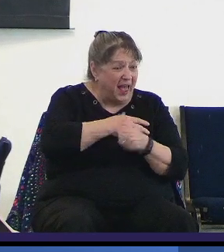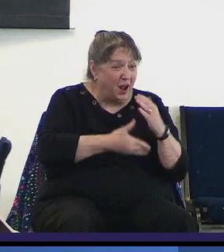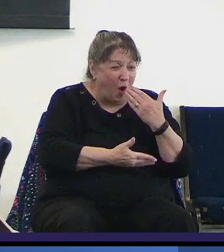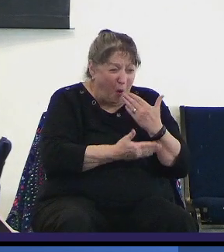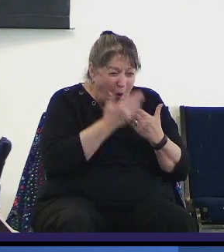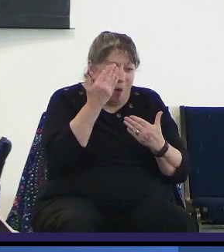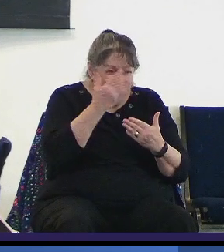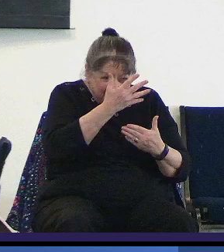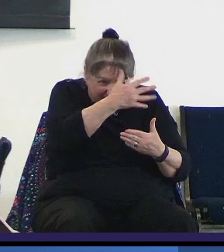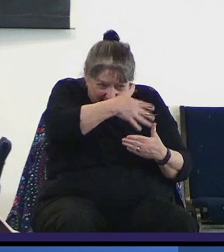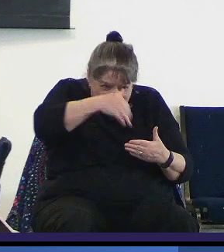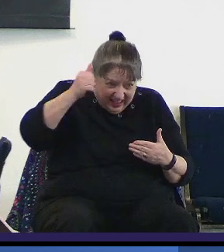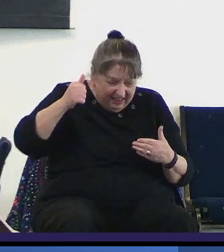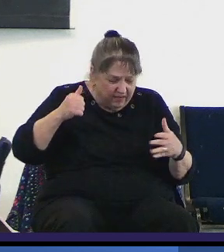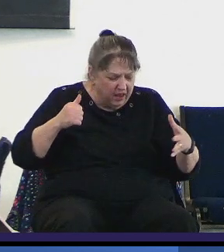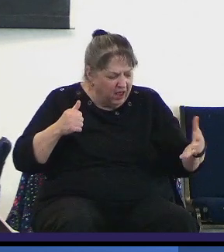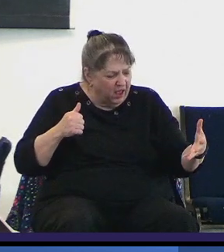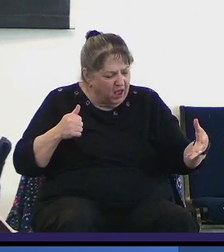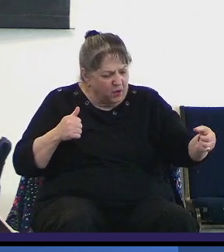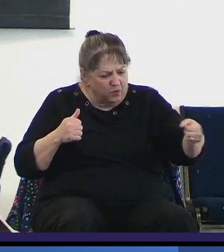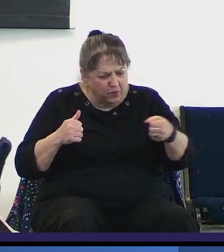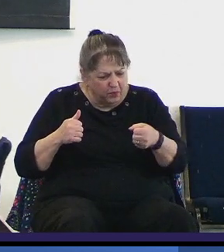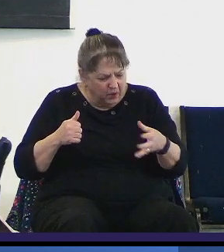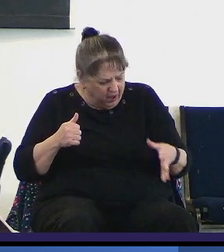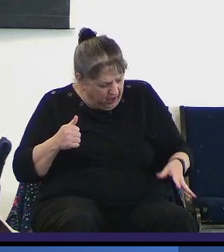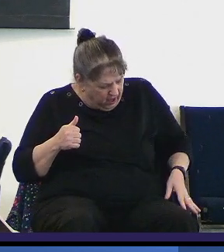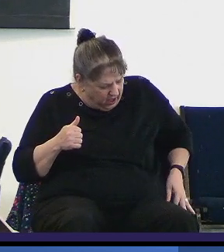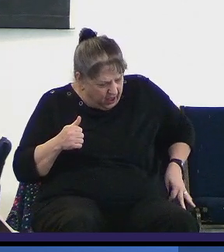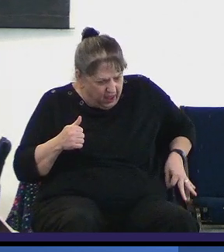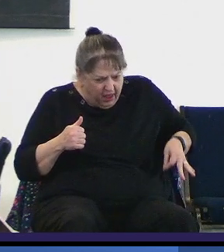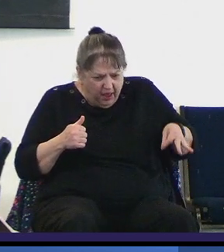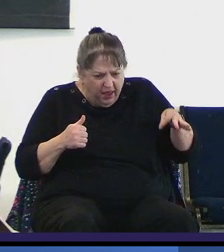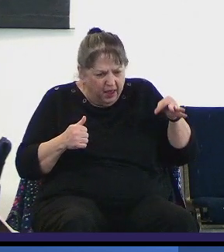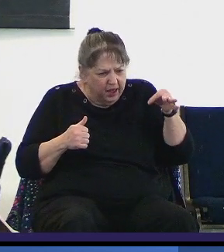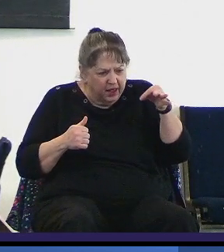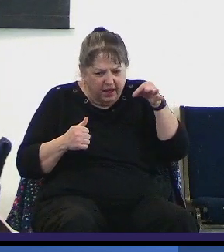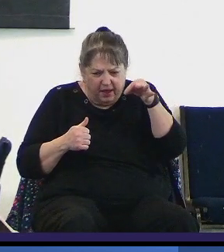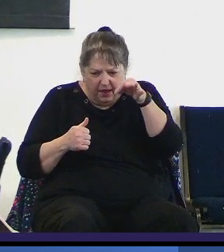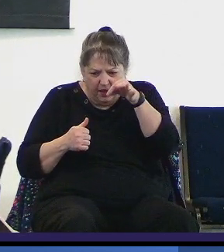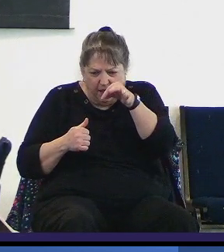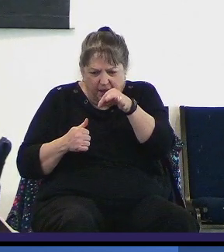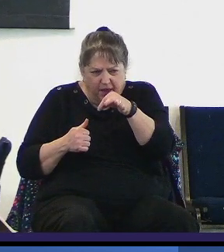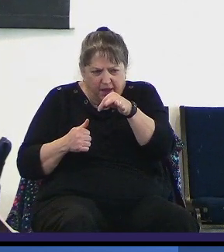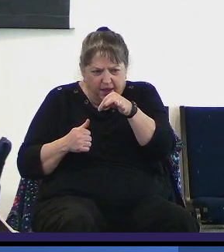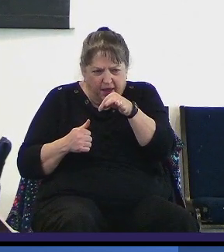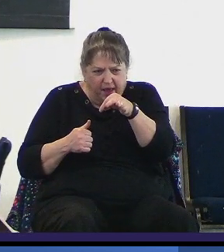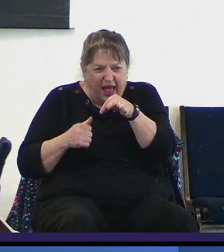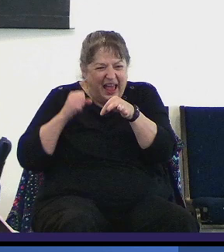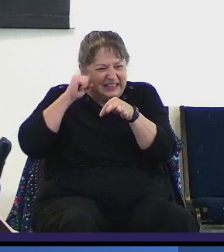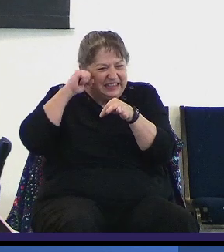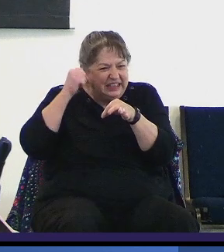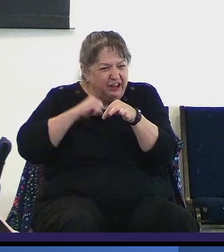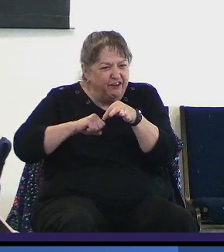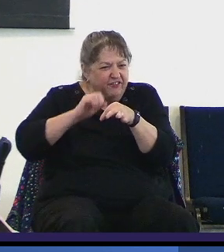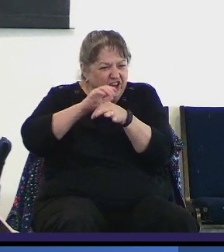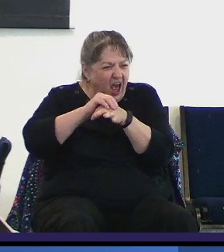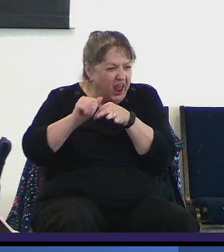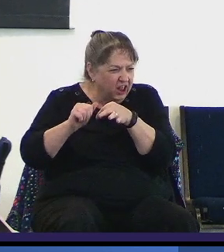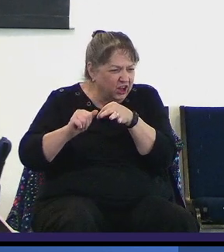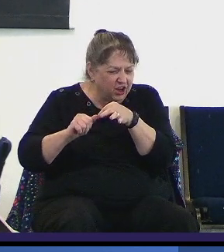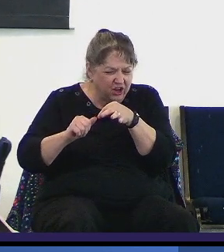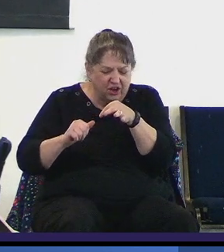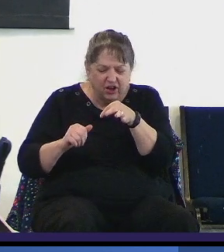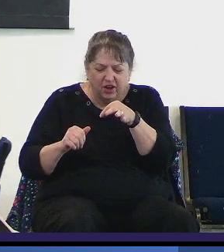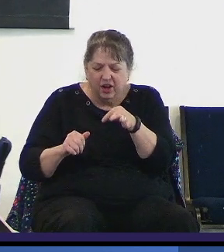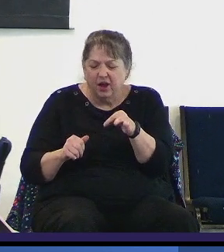leave when he reached into his pocket to leave. He reached into his pocket, and taking out a silver dollar, he placed it on the